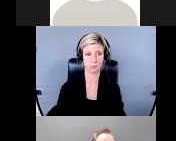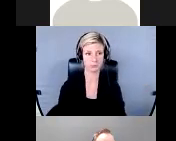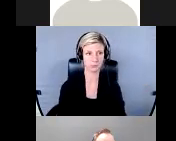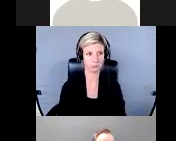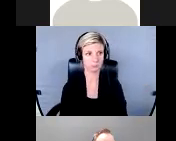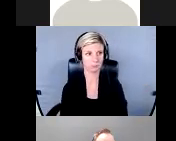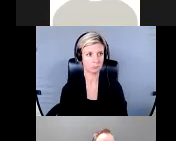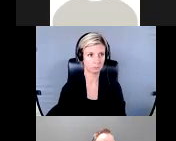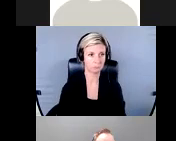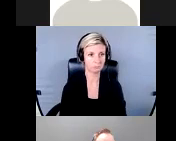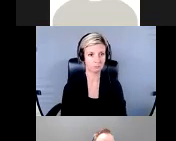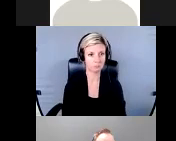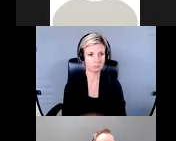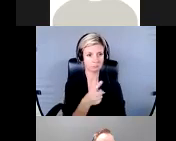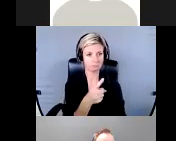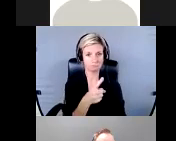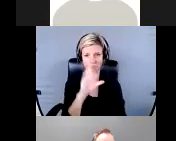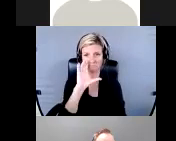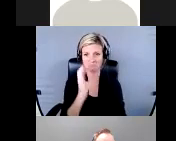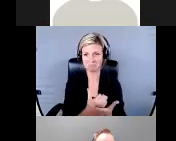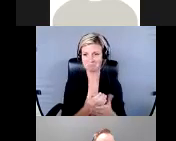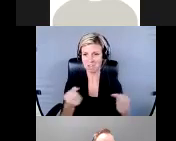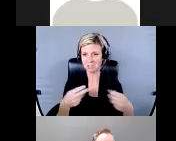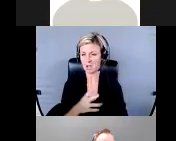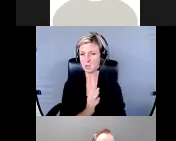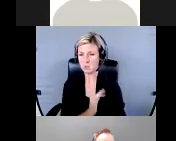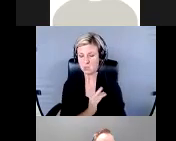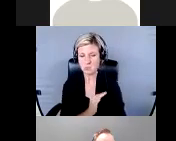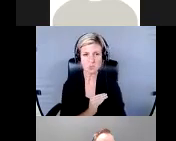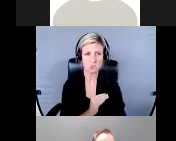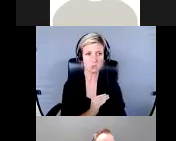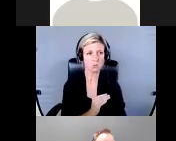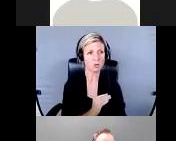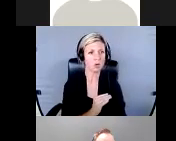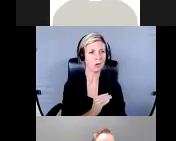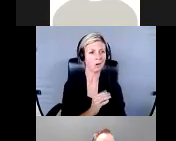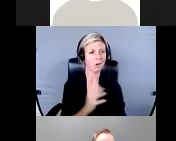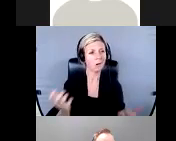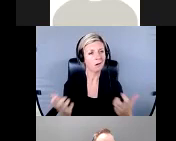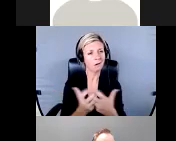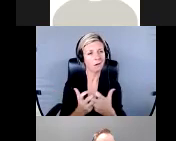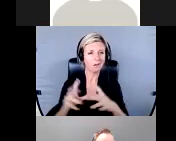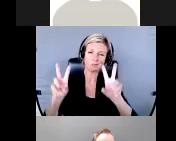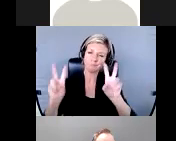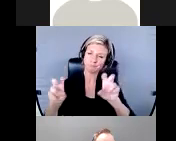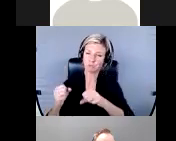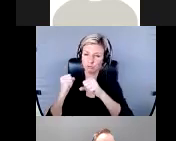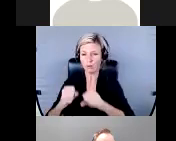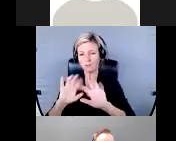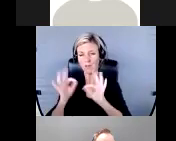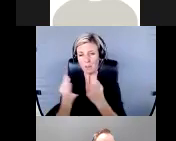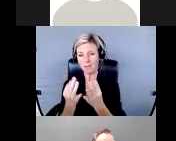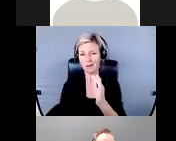They're thinking about like this slide I've used also for strengthening family identity. And it's sort of like here we all are, and here's